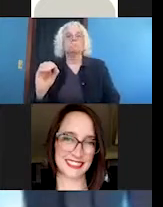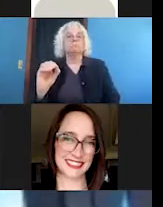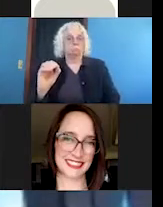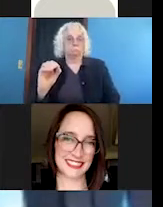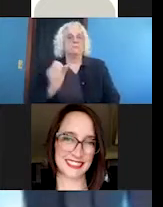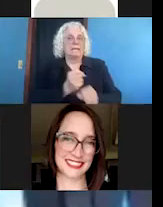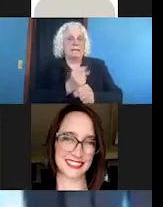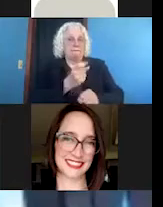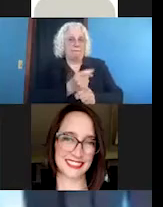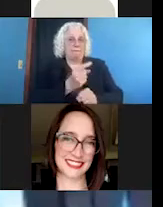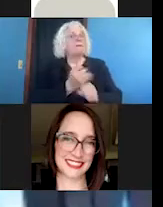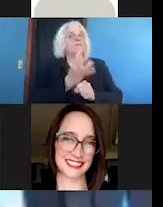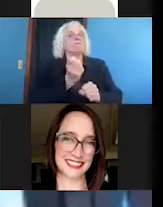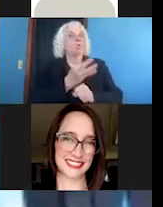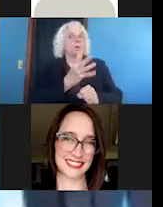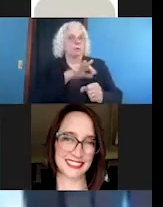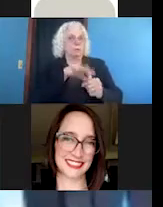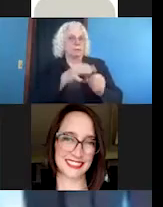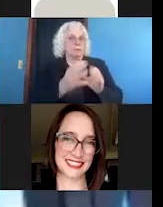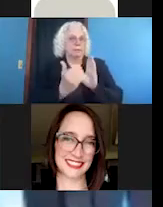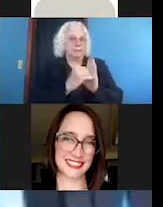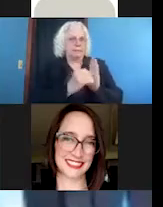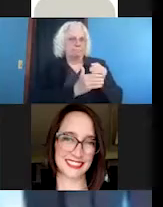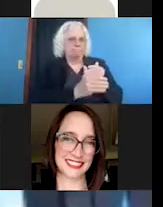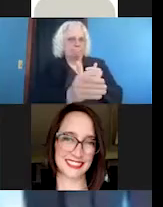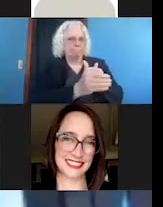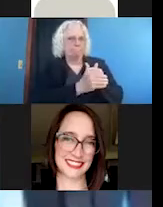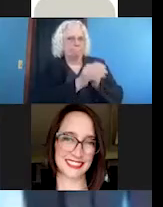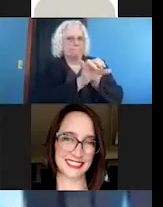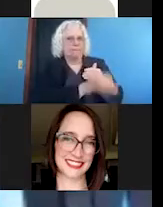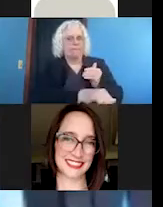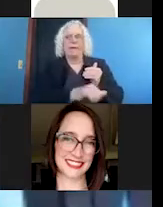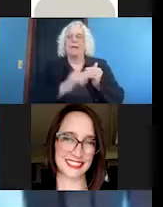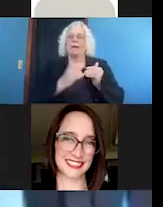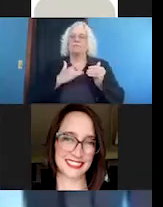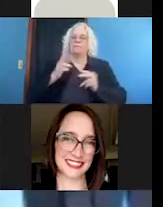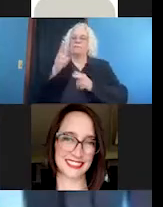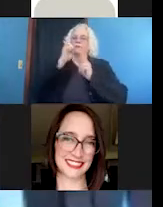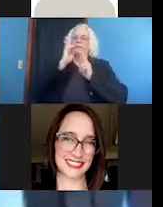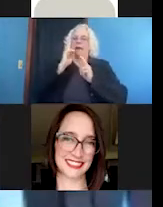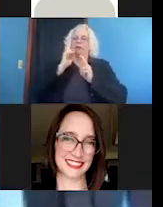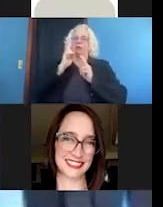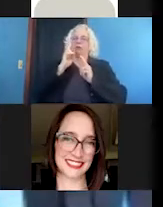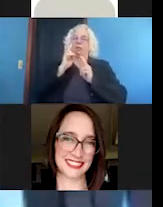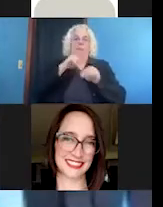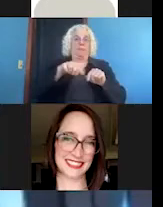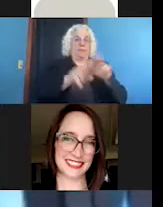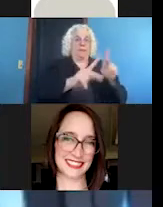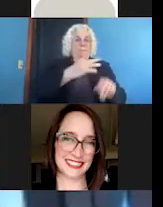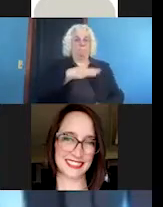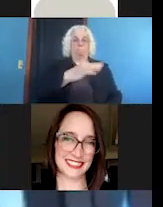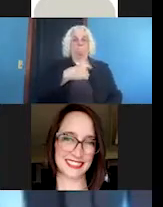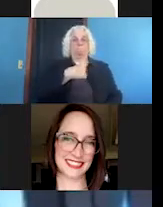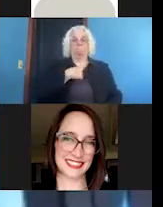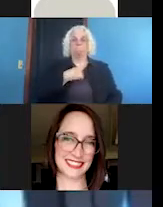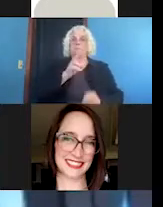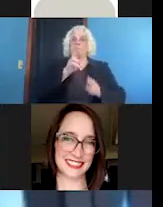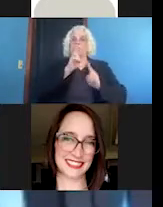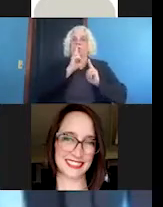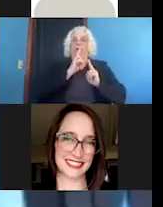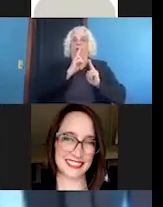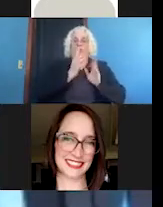then. So it's been a huge honor for me to be chosen by the people of the Mille Lacs Band to serve them in